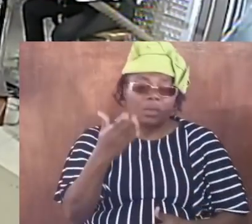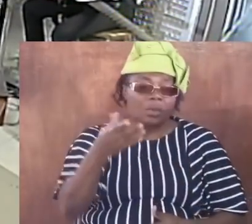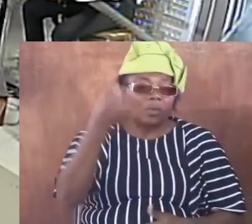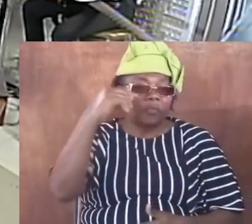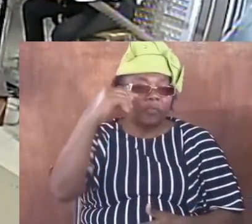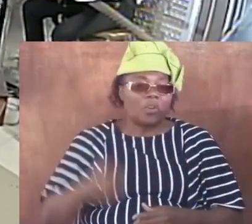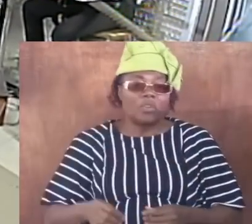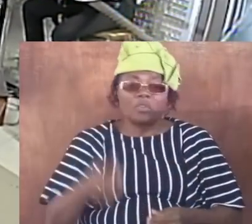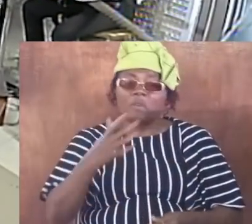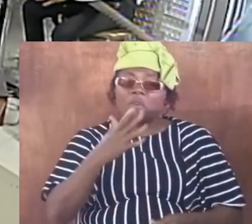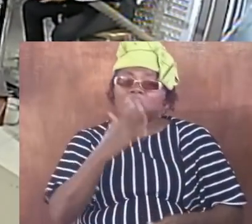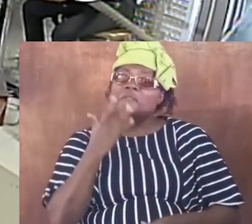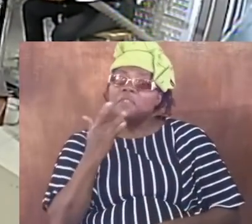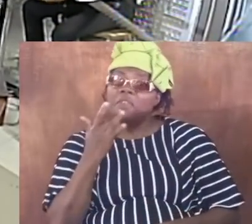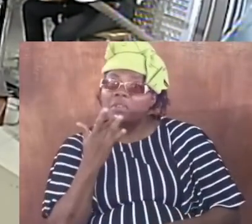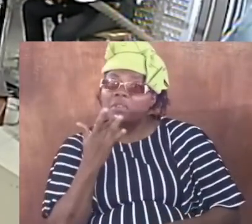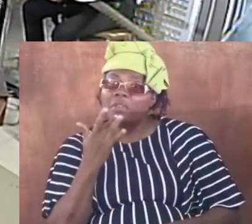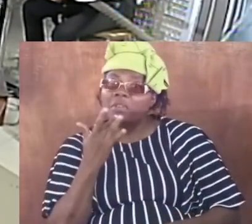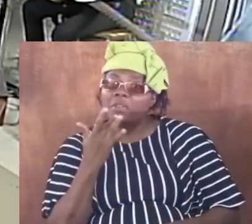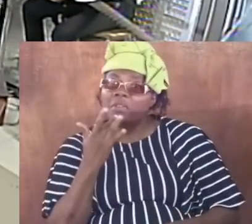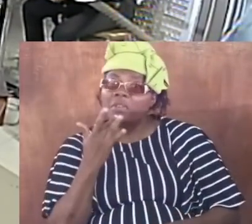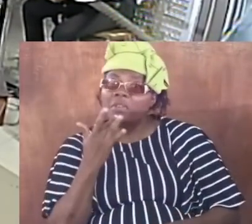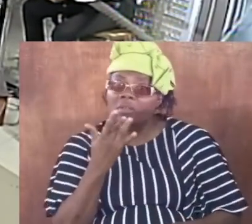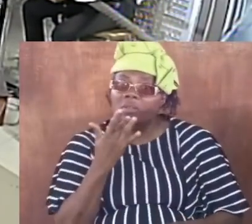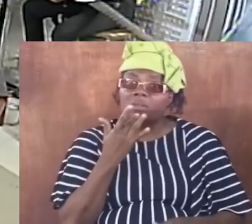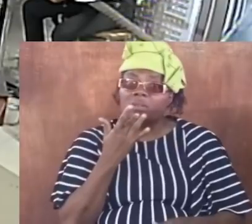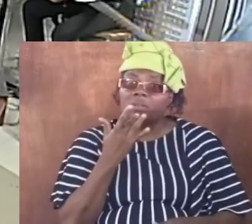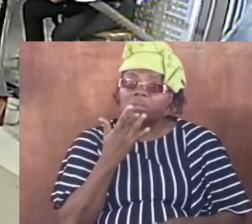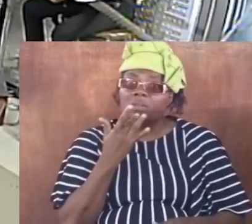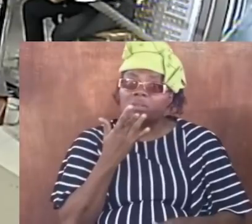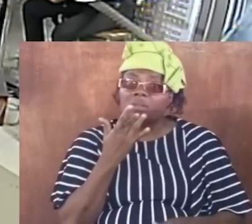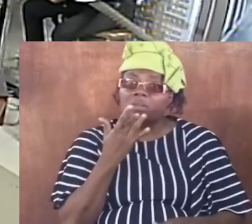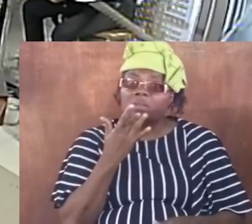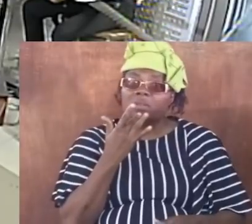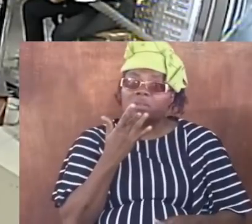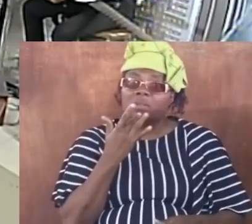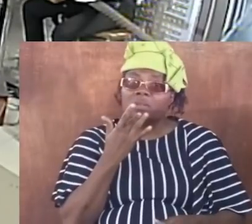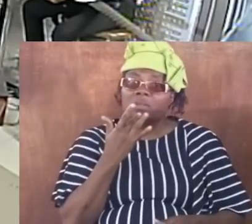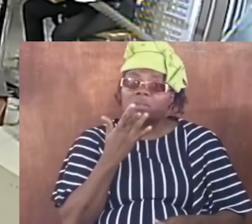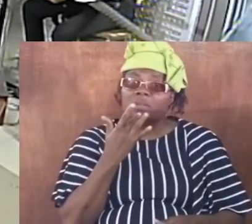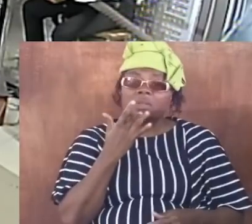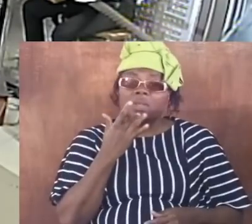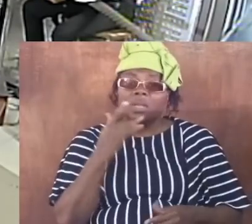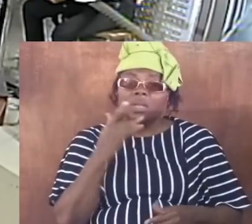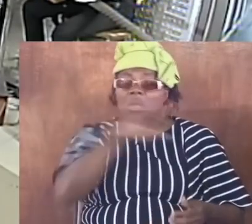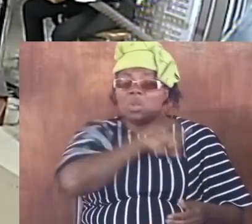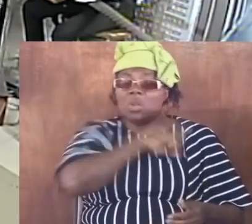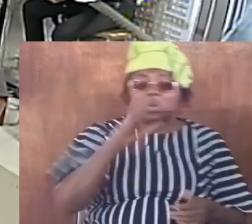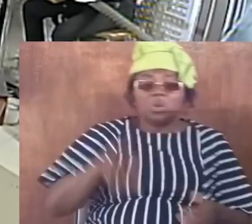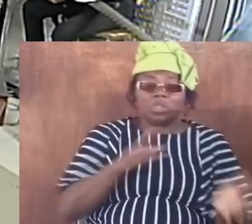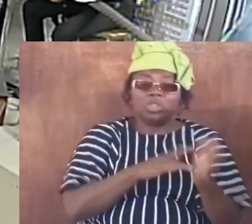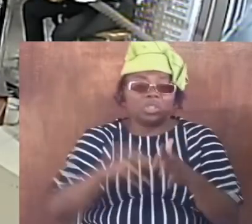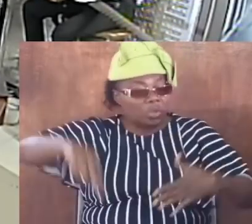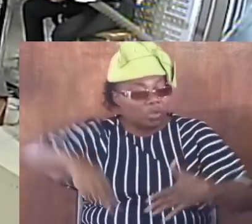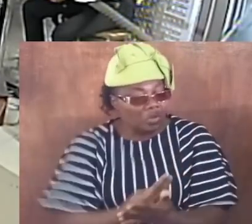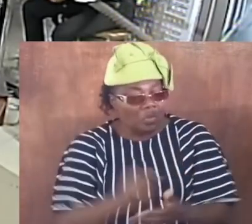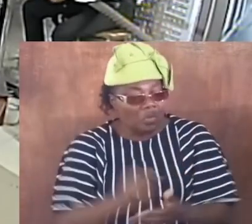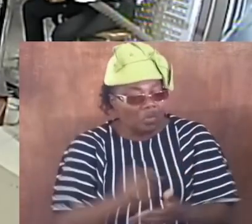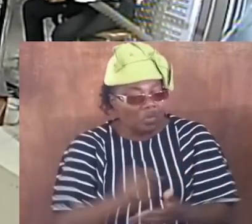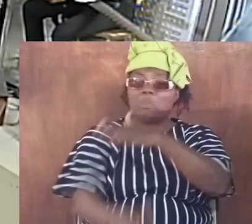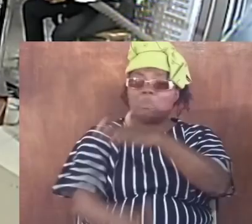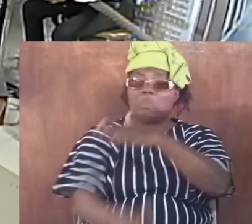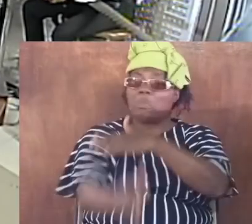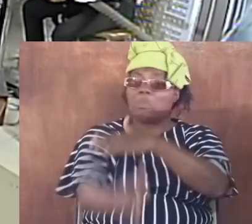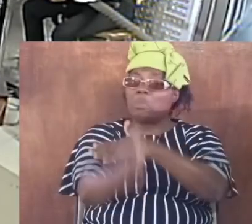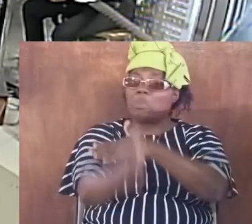your favor. Lord Jesus, your mercies are new every morning. You have blessed us with so much,